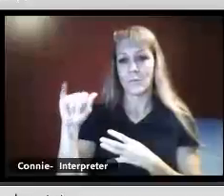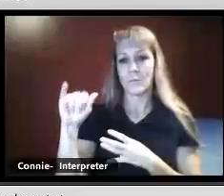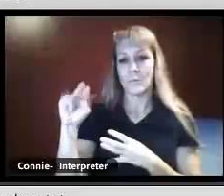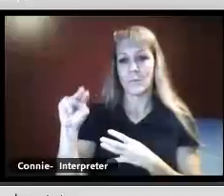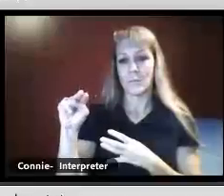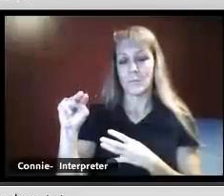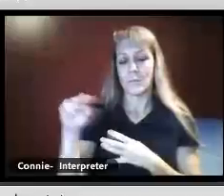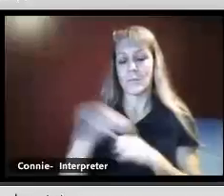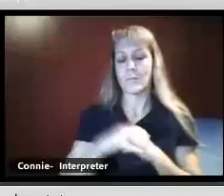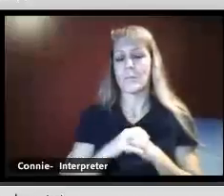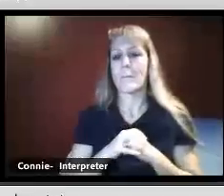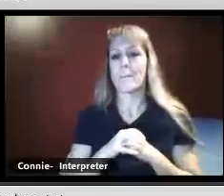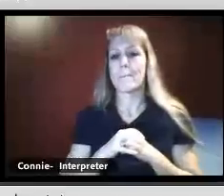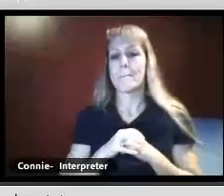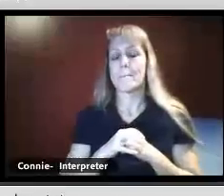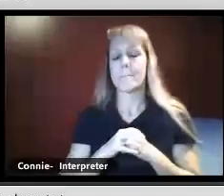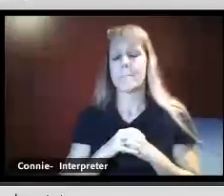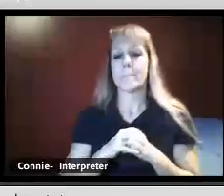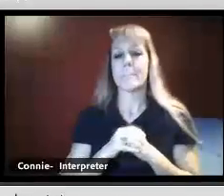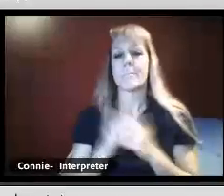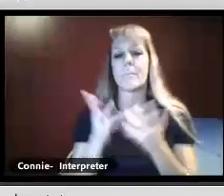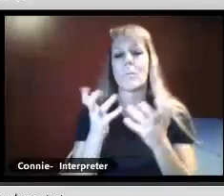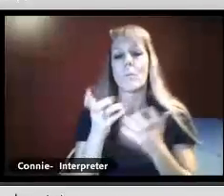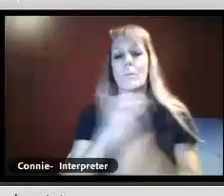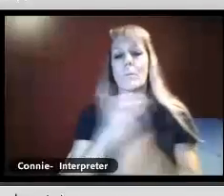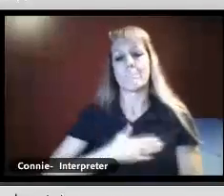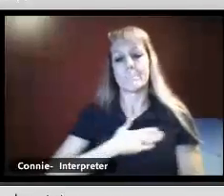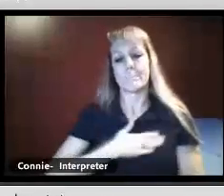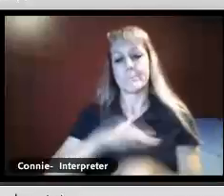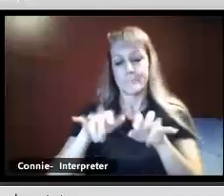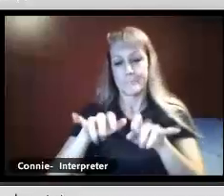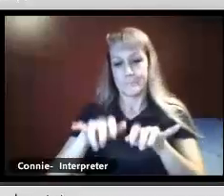domain, I want you to please type